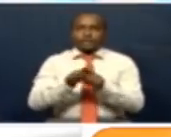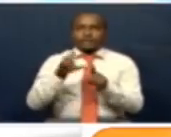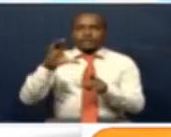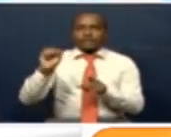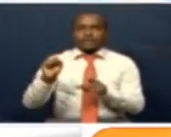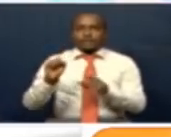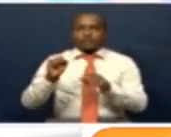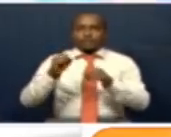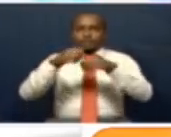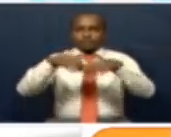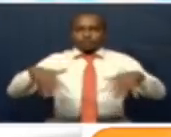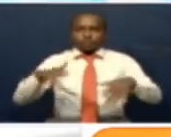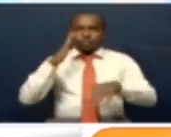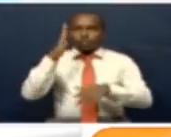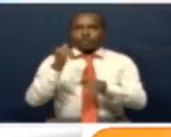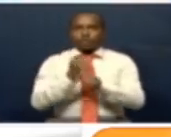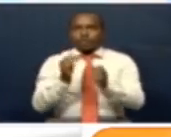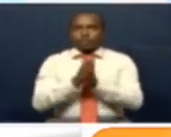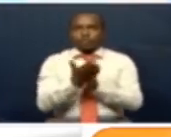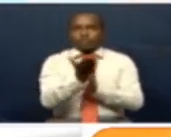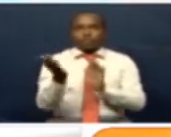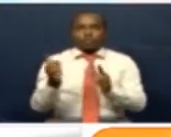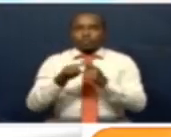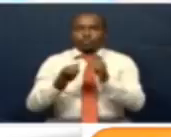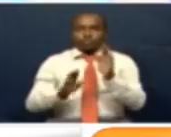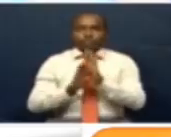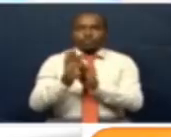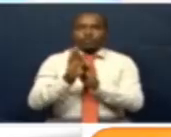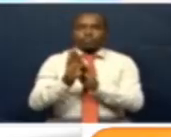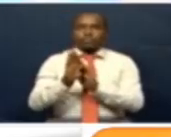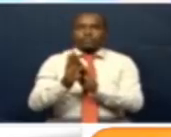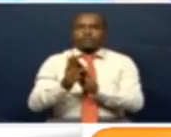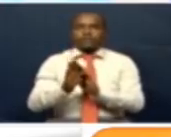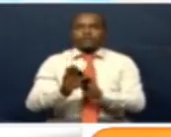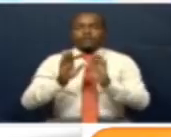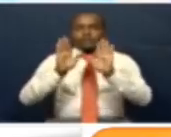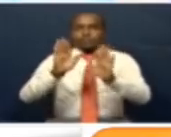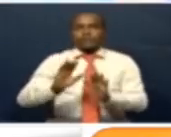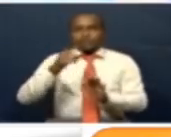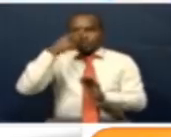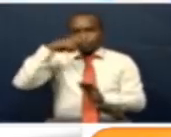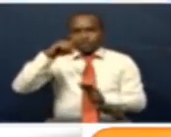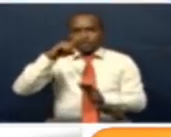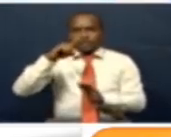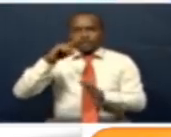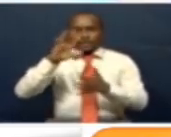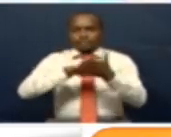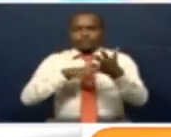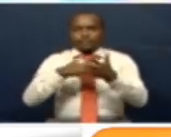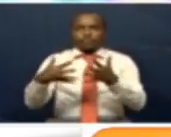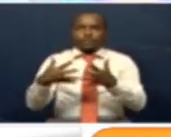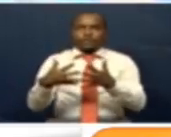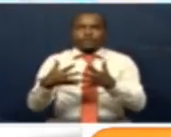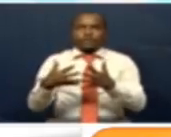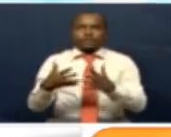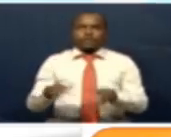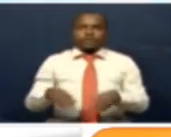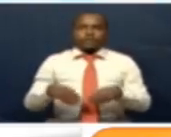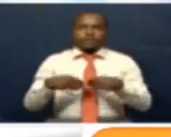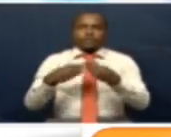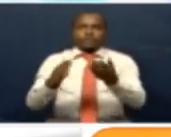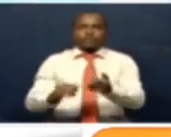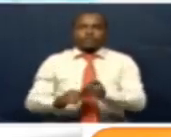you to develop the necessary policy and legal framework to give you backup and